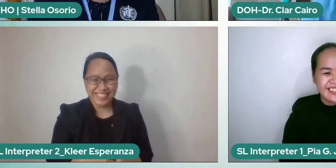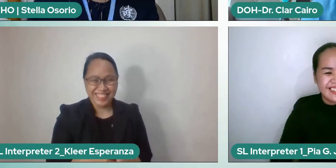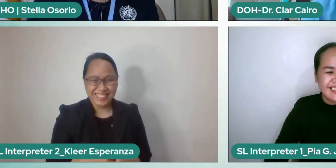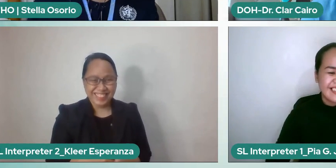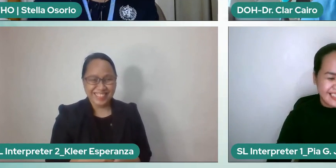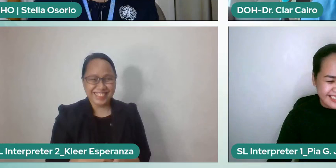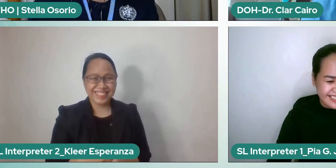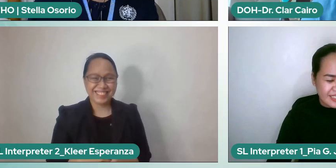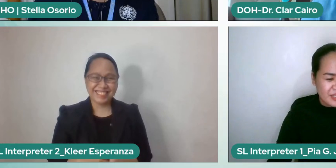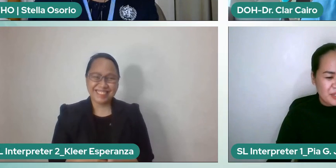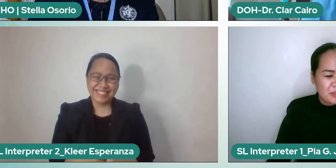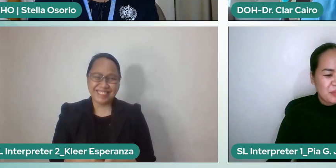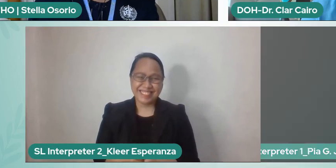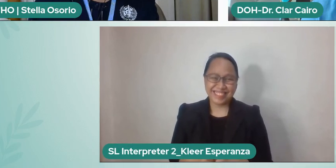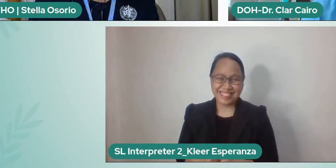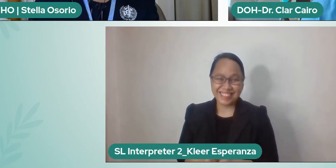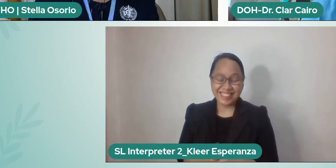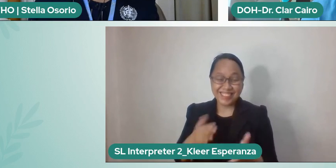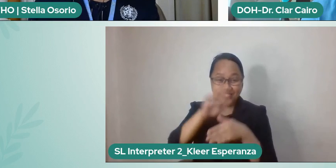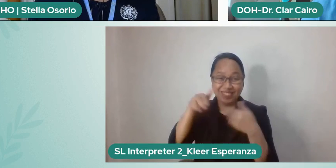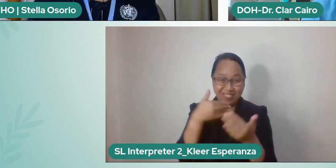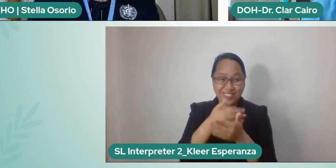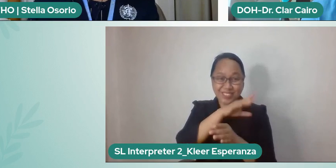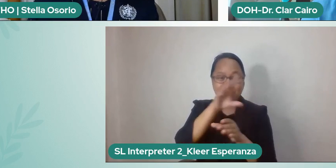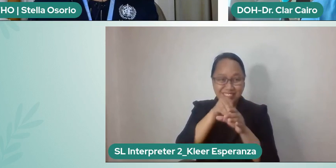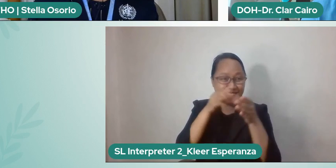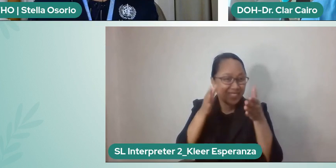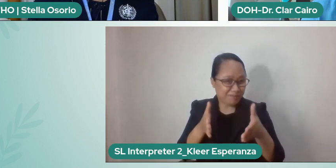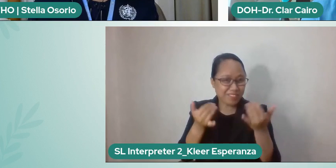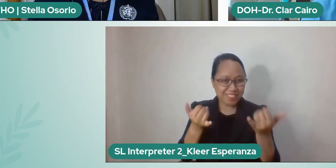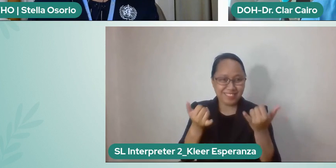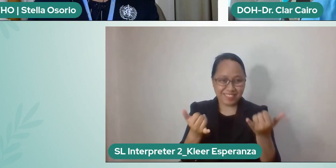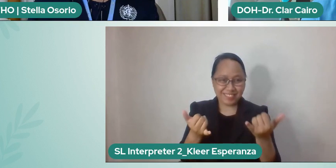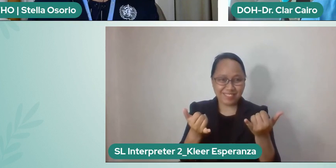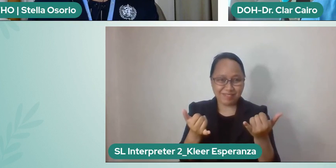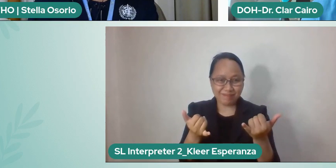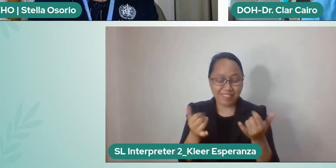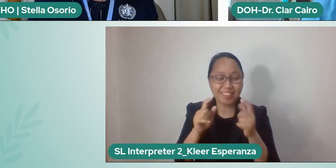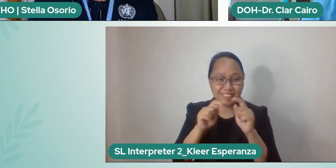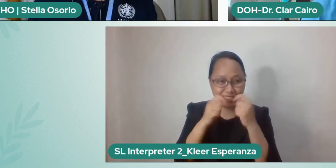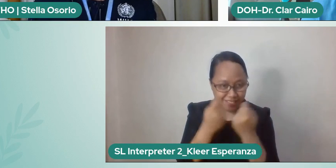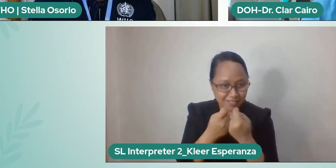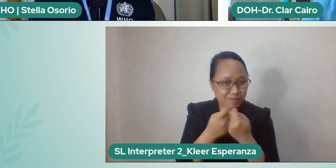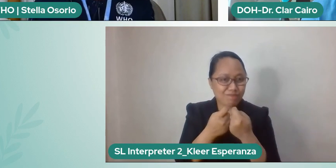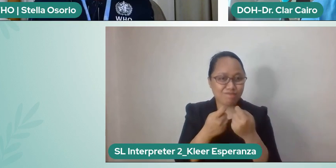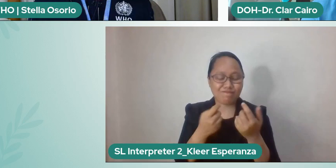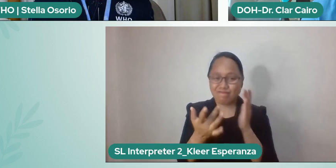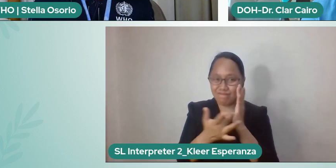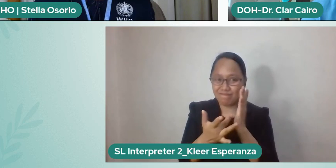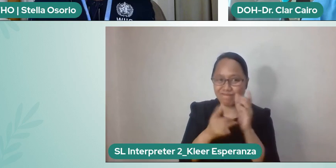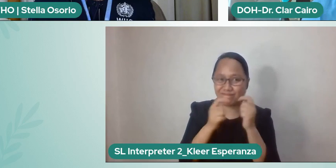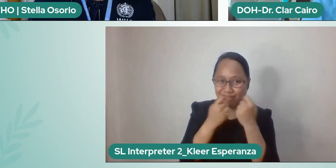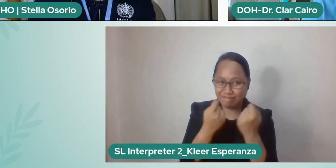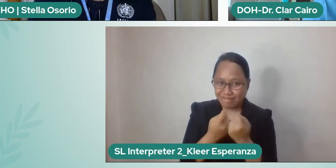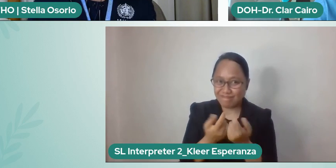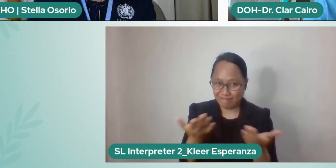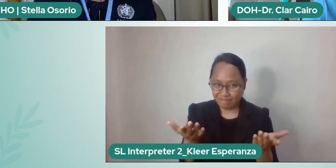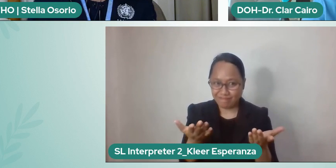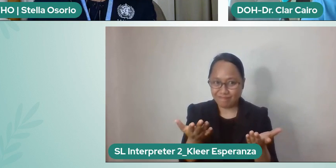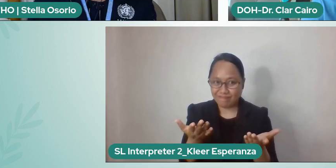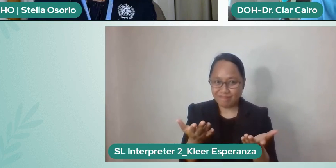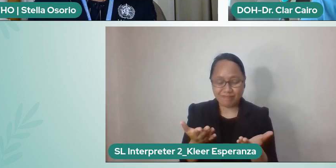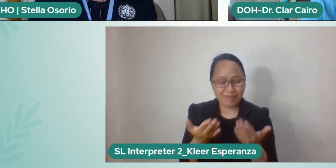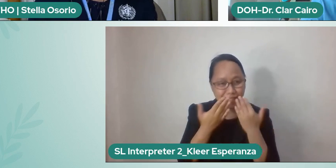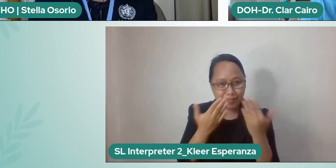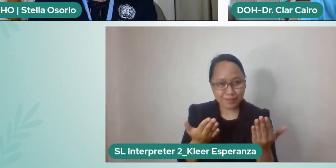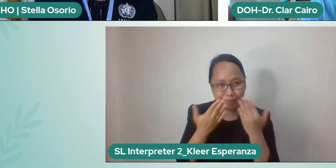behalf of all the participants and the project team, DOH and WHO, we would like to thank all